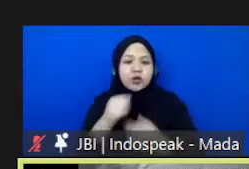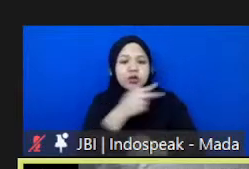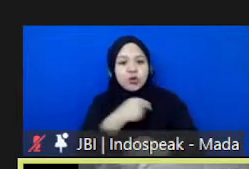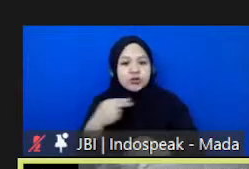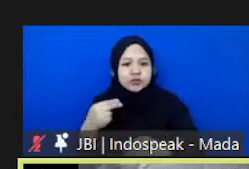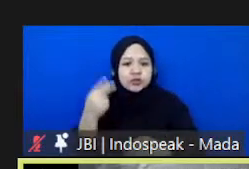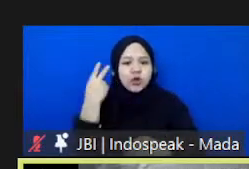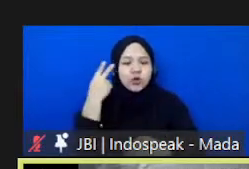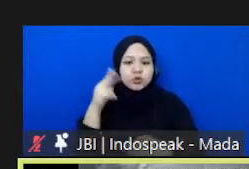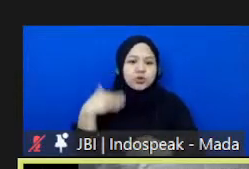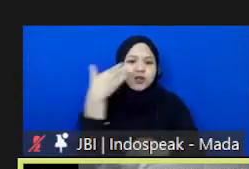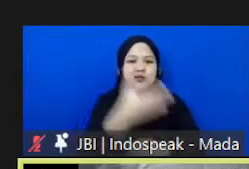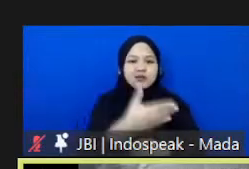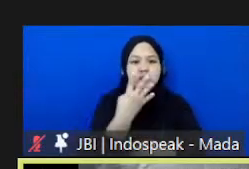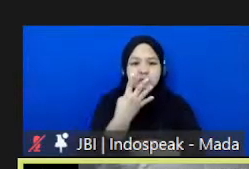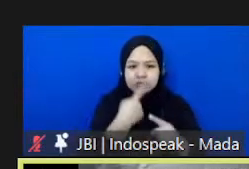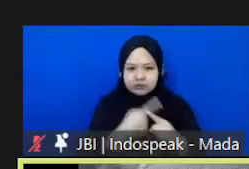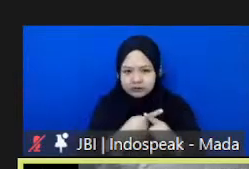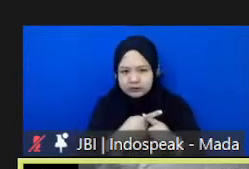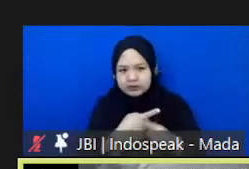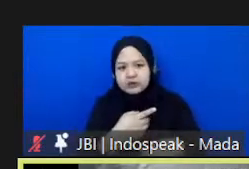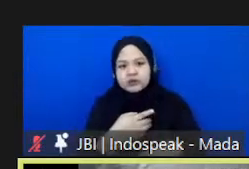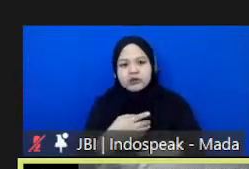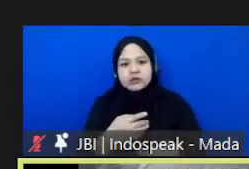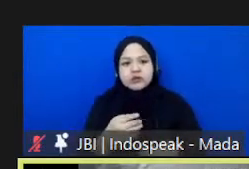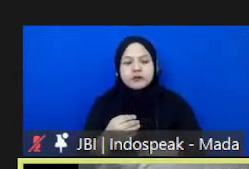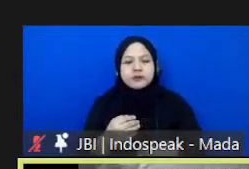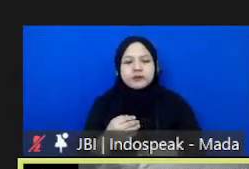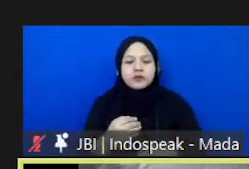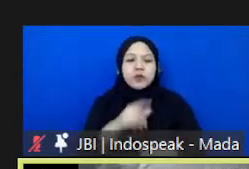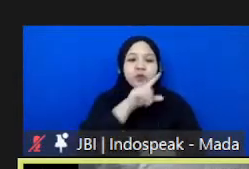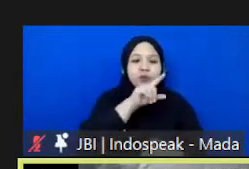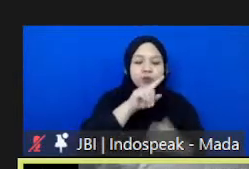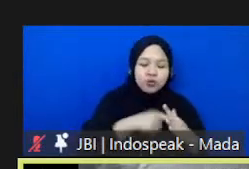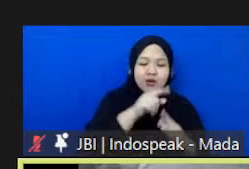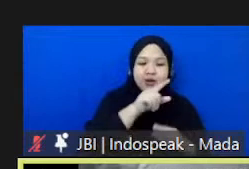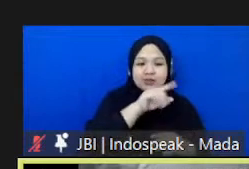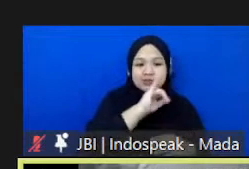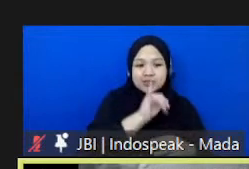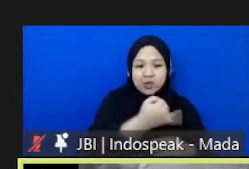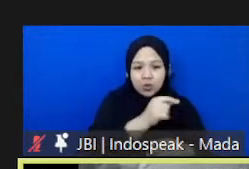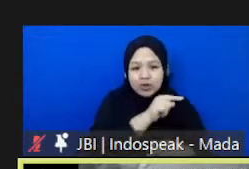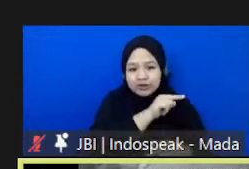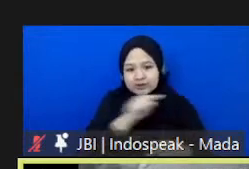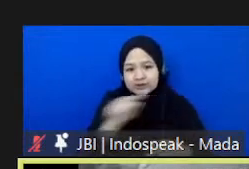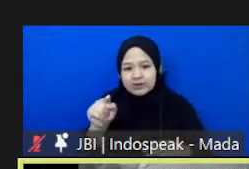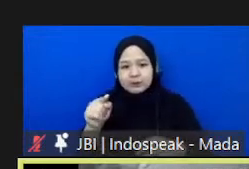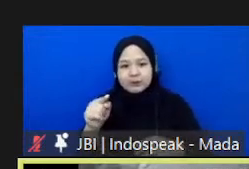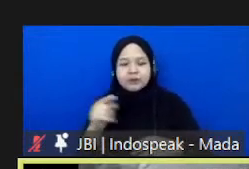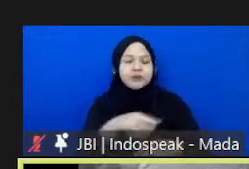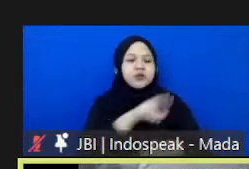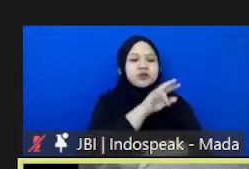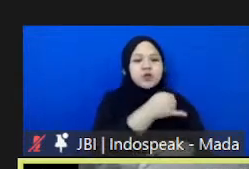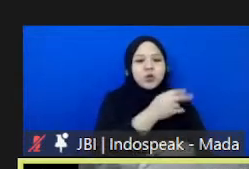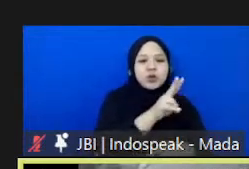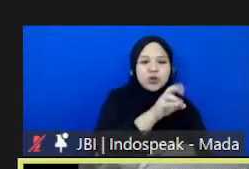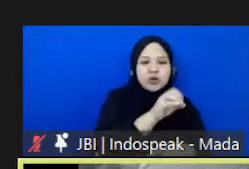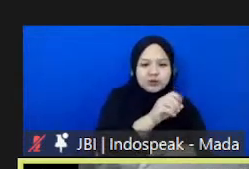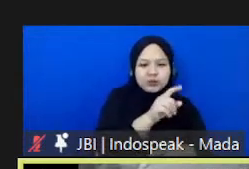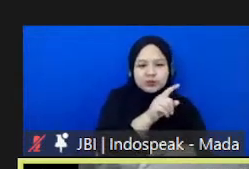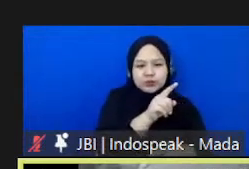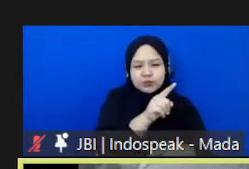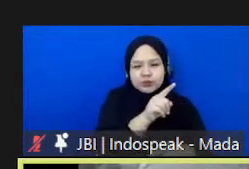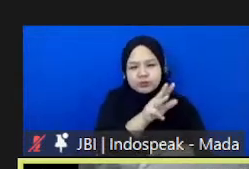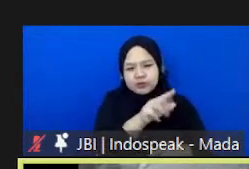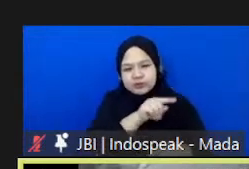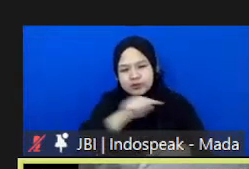throughout 2019, as seen in the draft, from January to end of 2019 and February 2020, it's